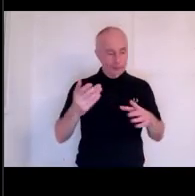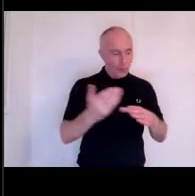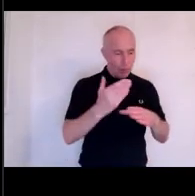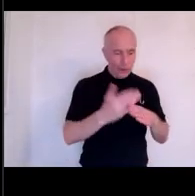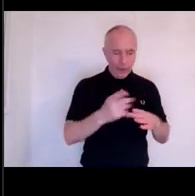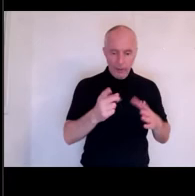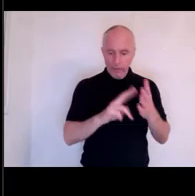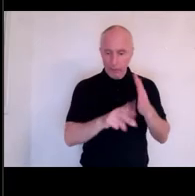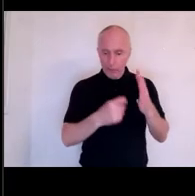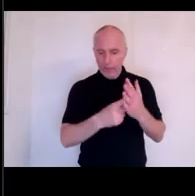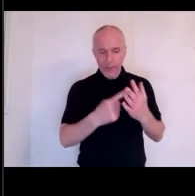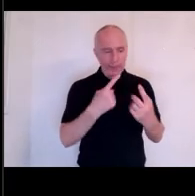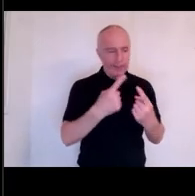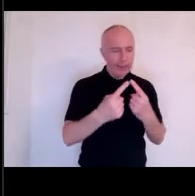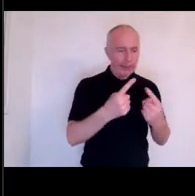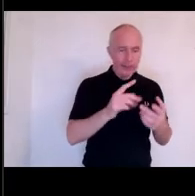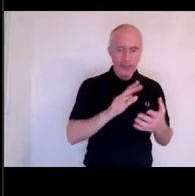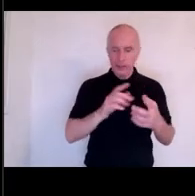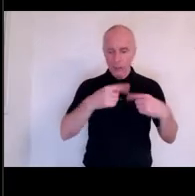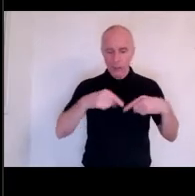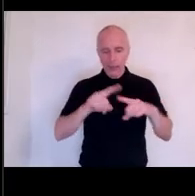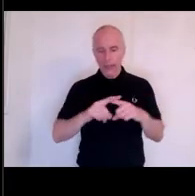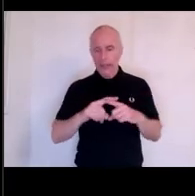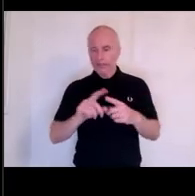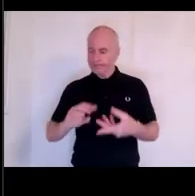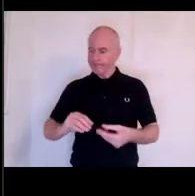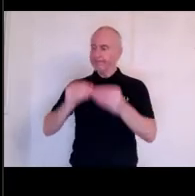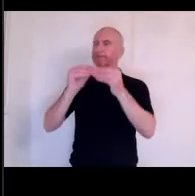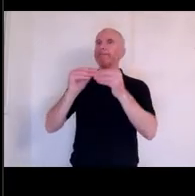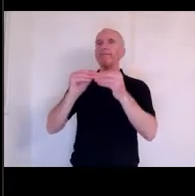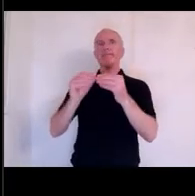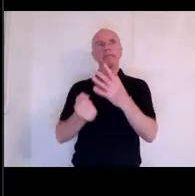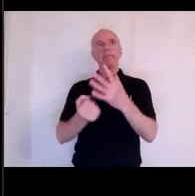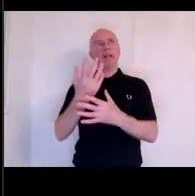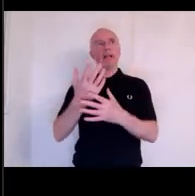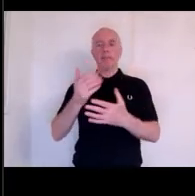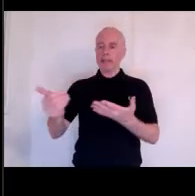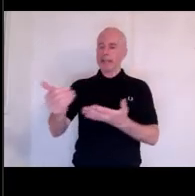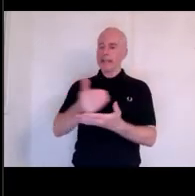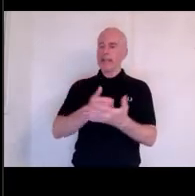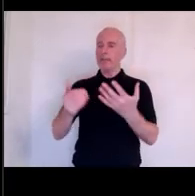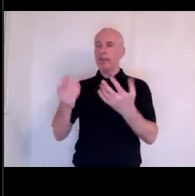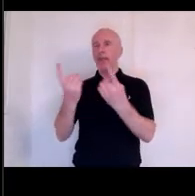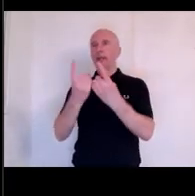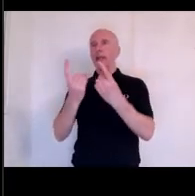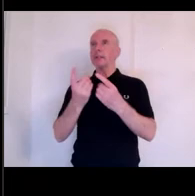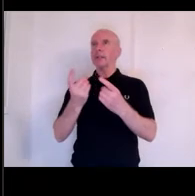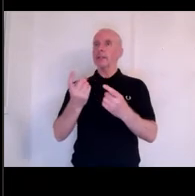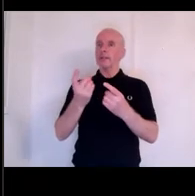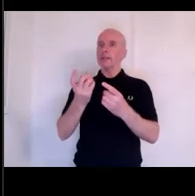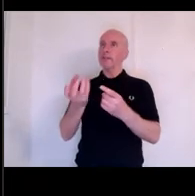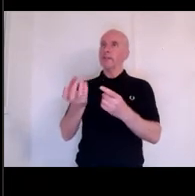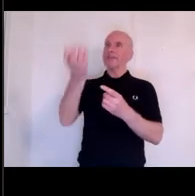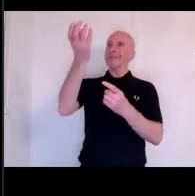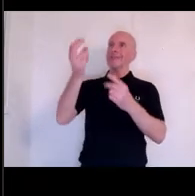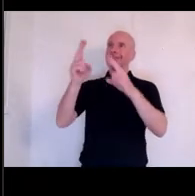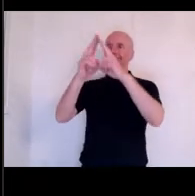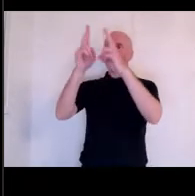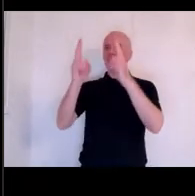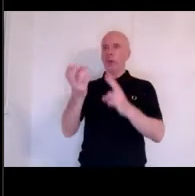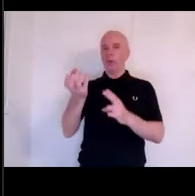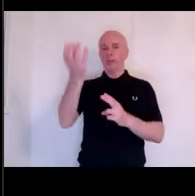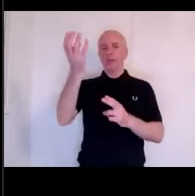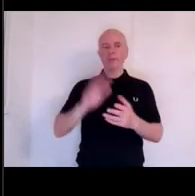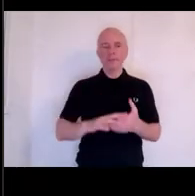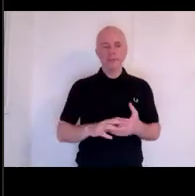that are completely innocuous in the home. to rest assured there, if you know the episode, you'll know that Sheldon goes on to get